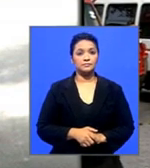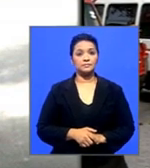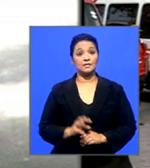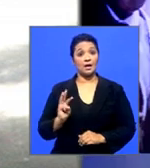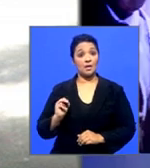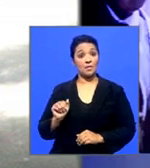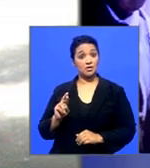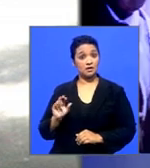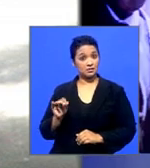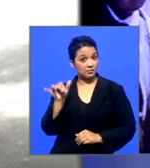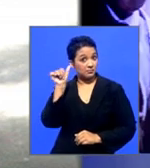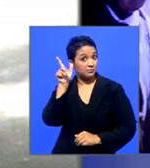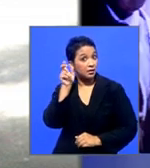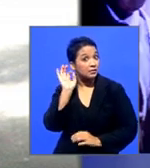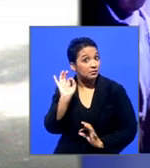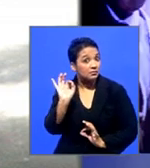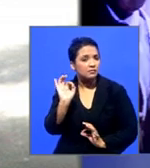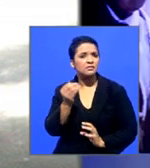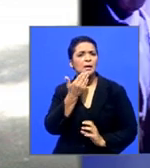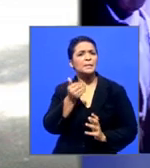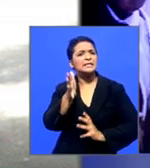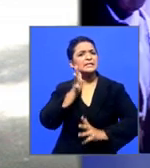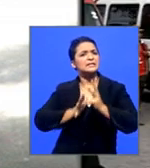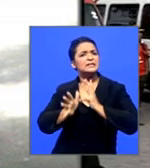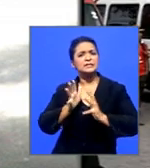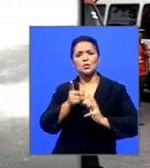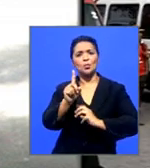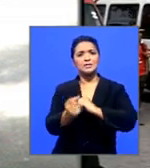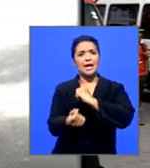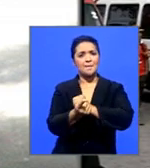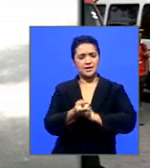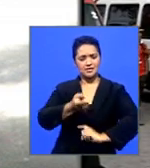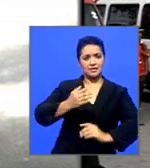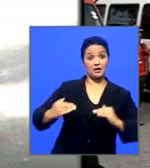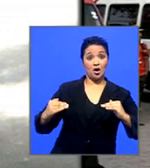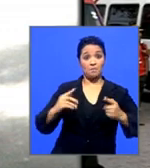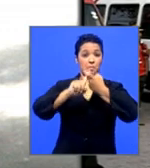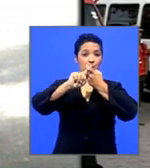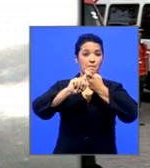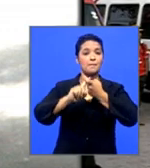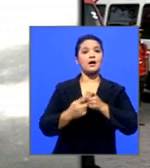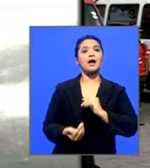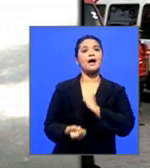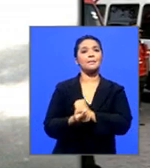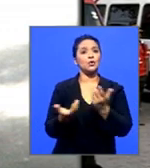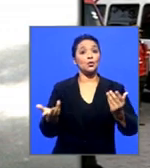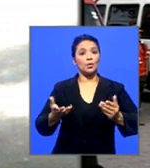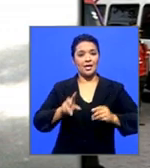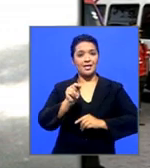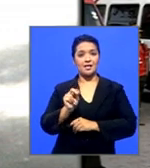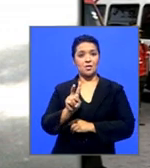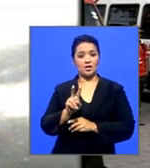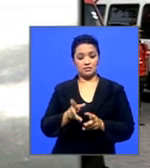Mariska, are you able to hear us? Can you give us some more information on this accident that was reported earlier in Cape Town?